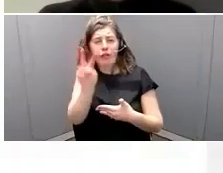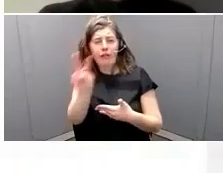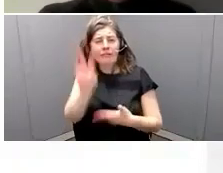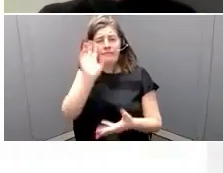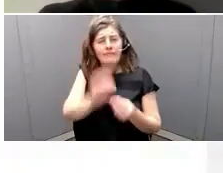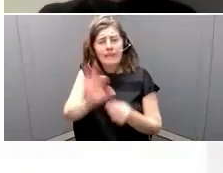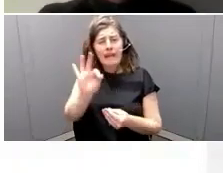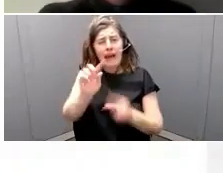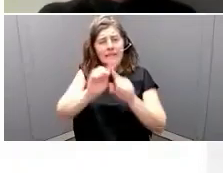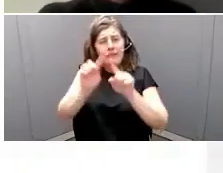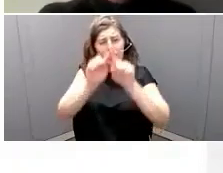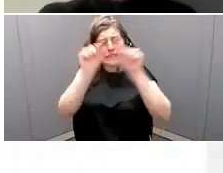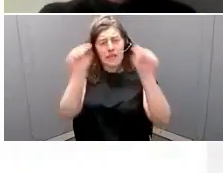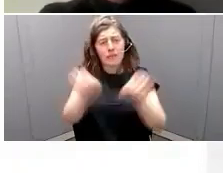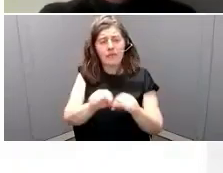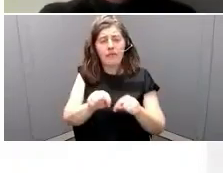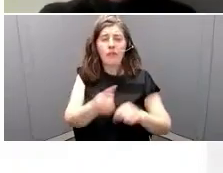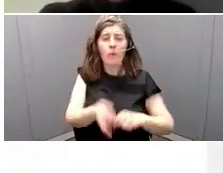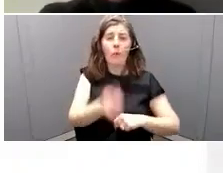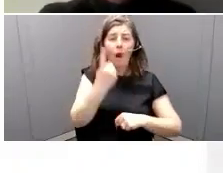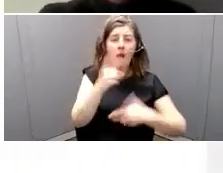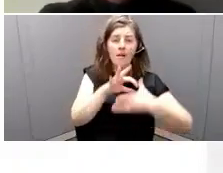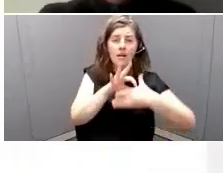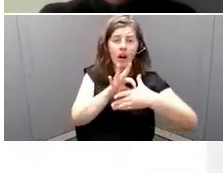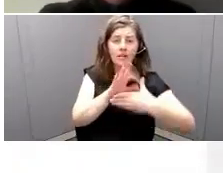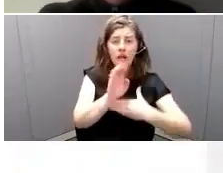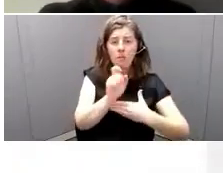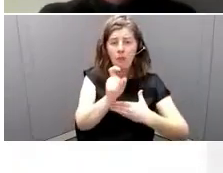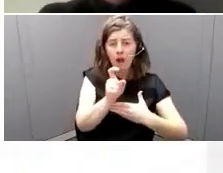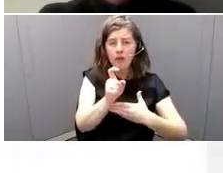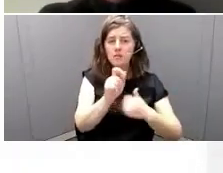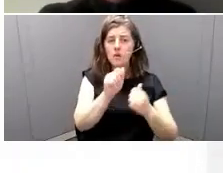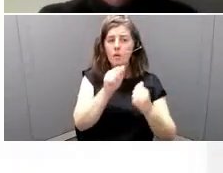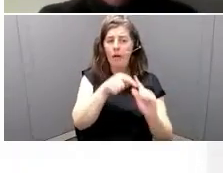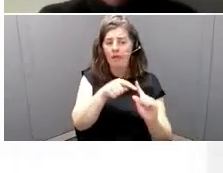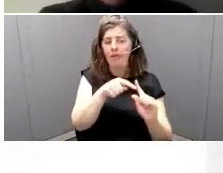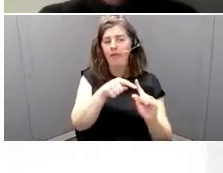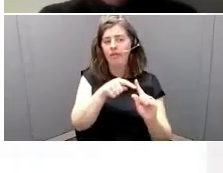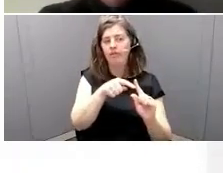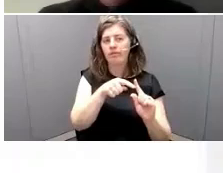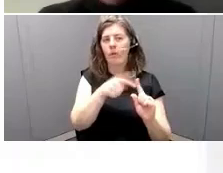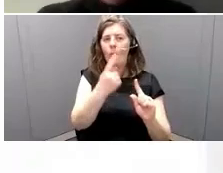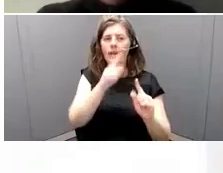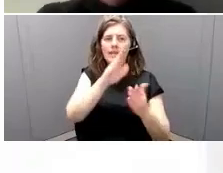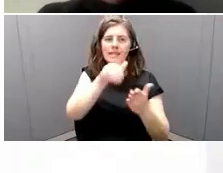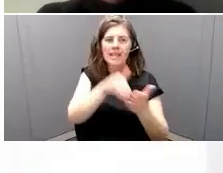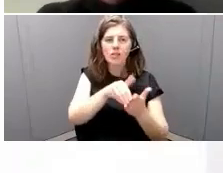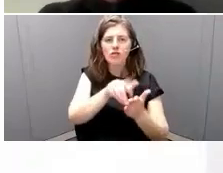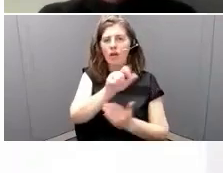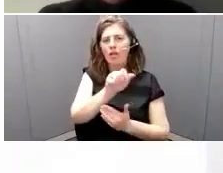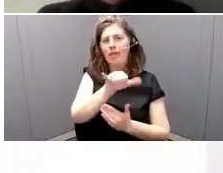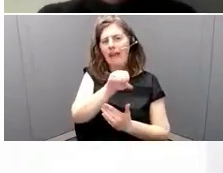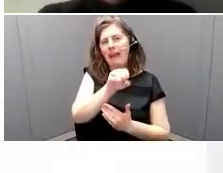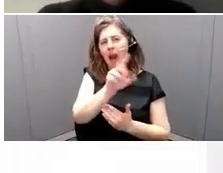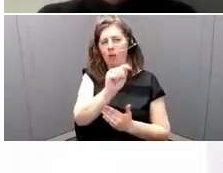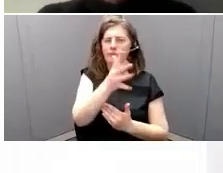templates, they vary from one content box with a certain central layout, I suppose, all the way